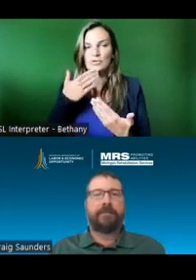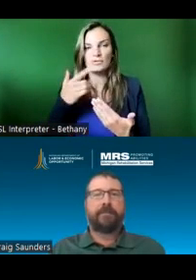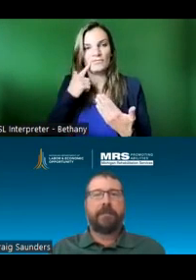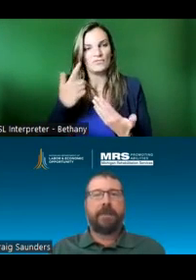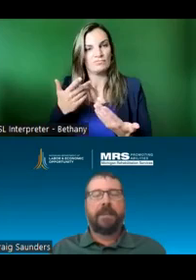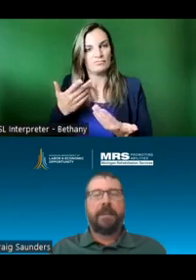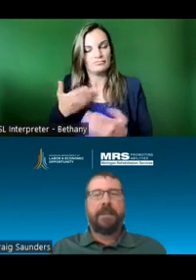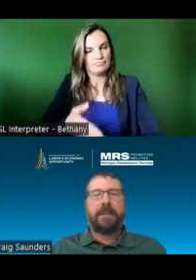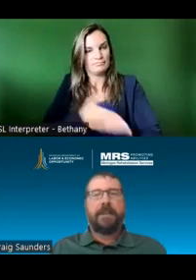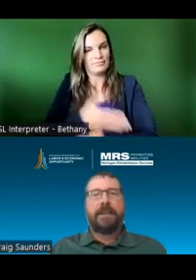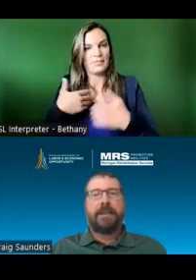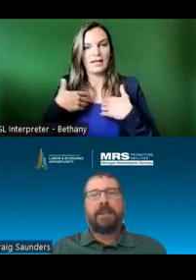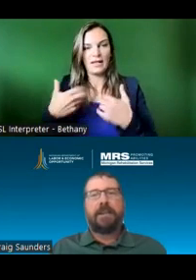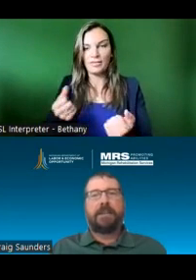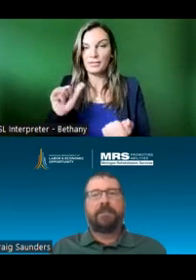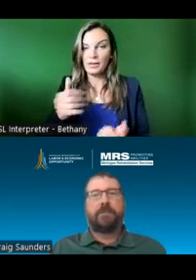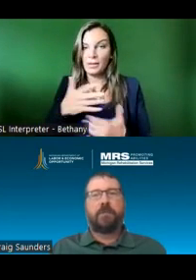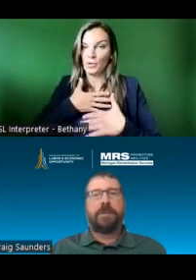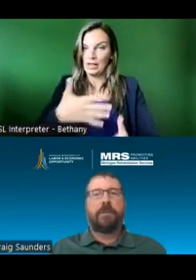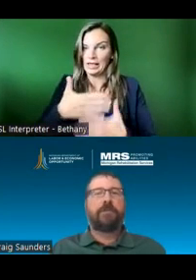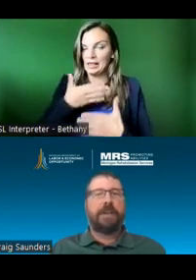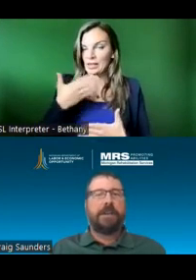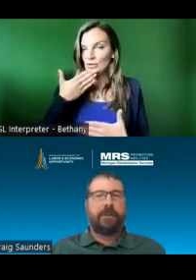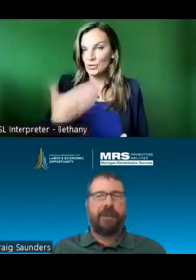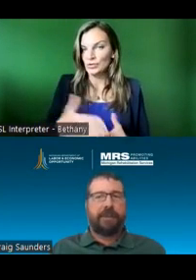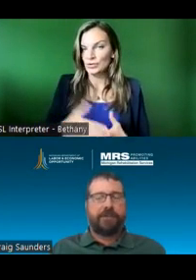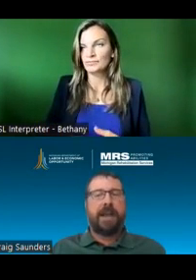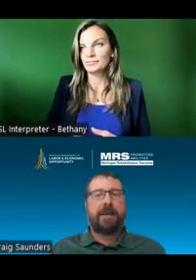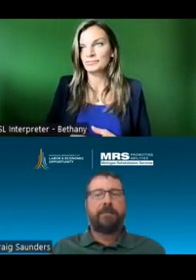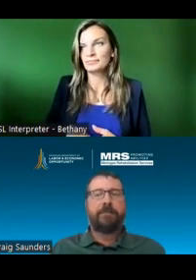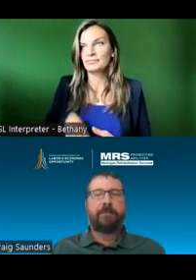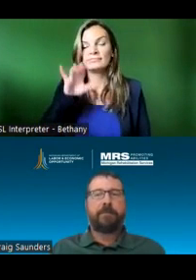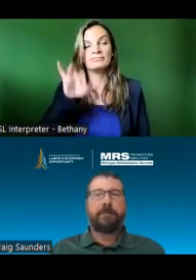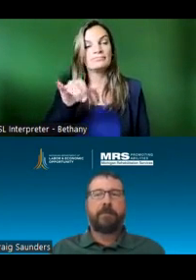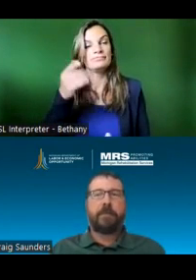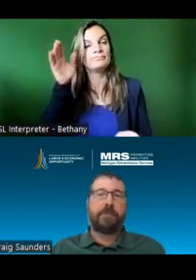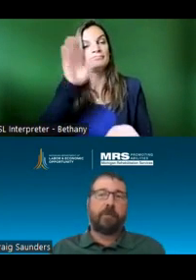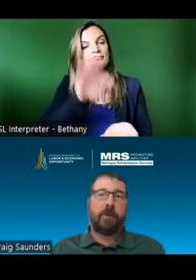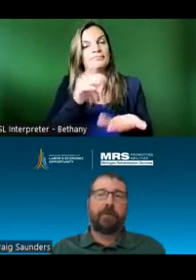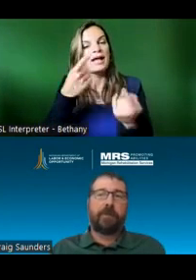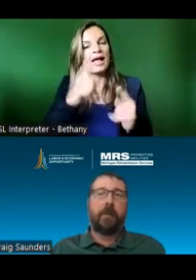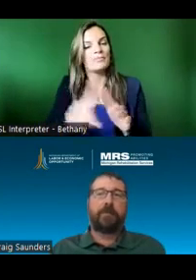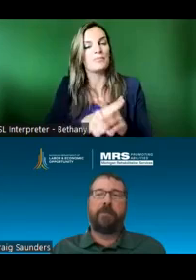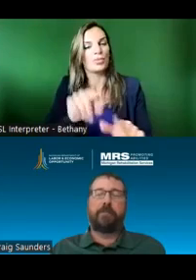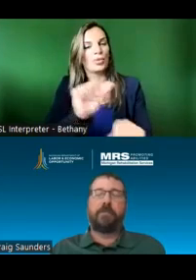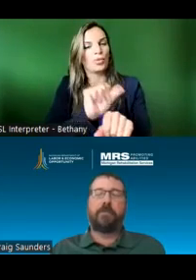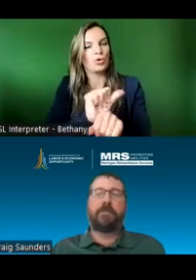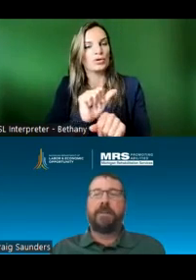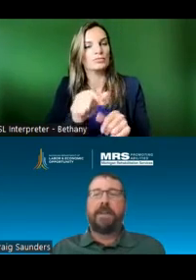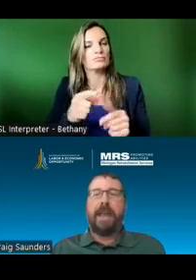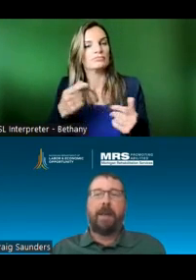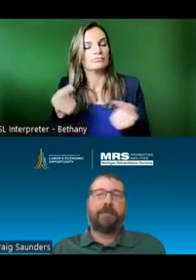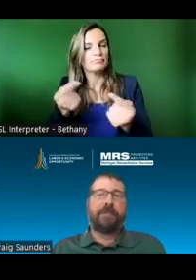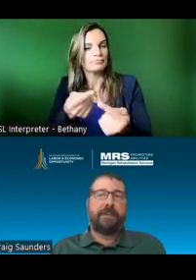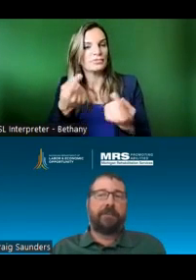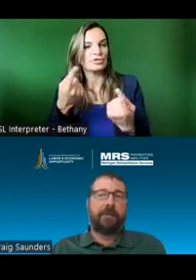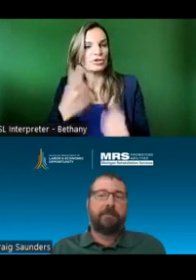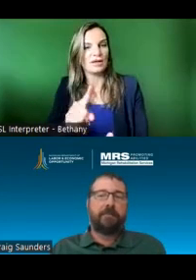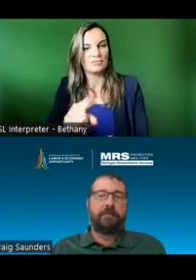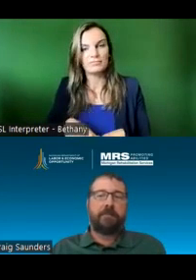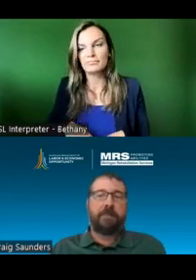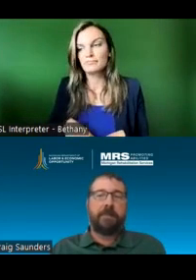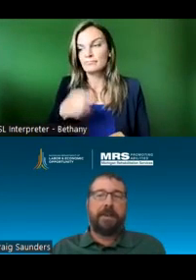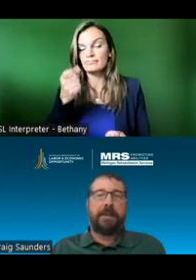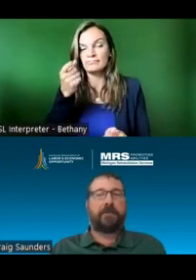breathing. It leads to reduced injuries on the job, which of course helps improve